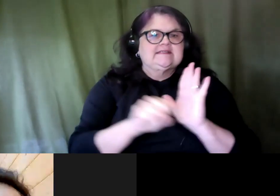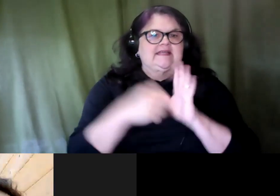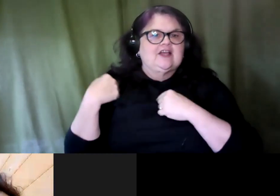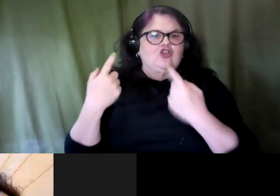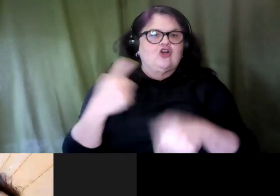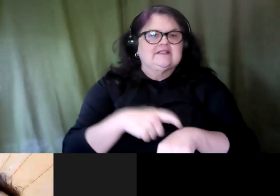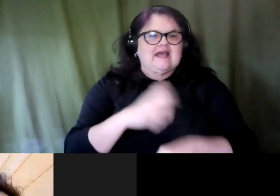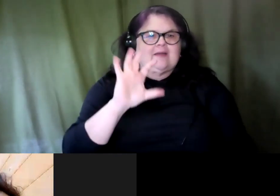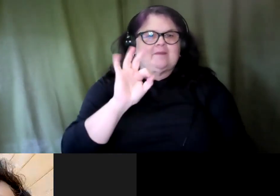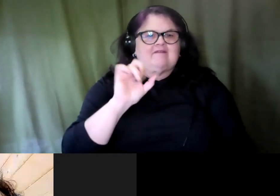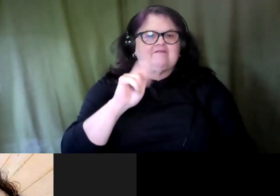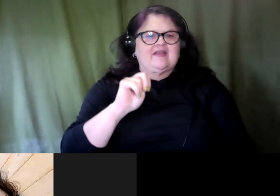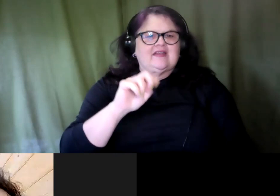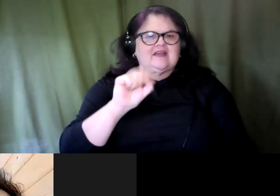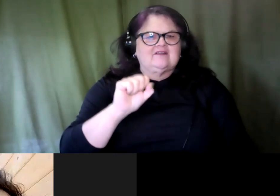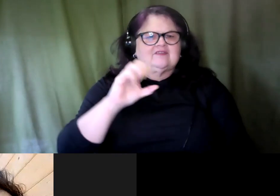fan of SELC.